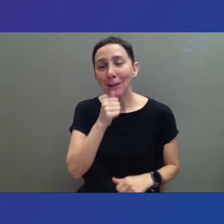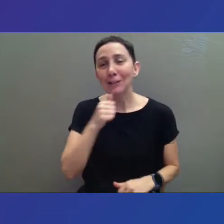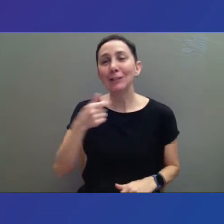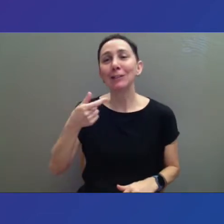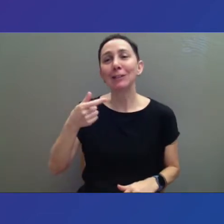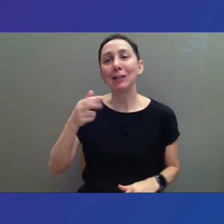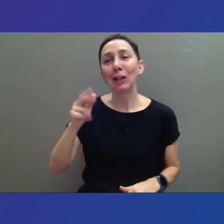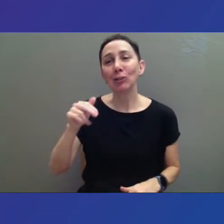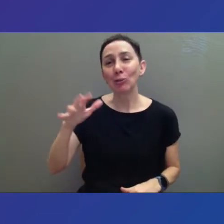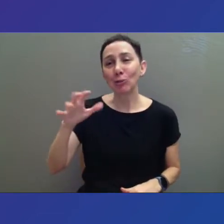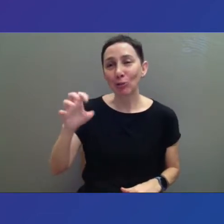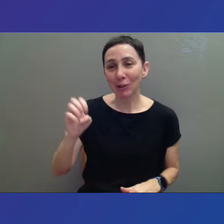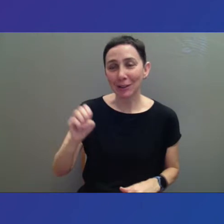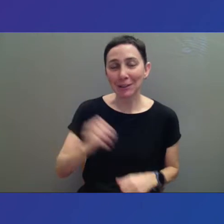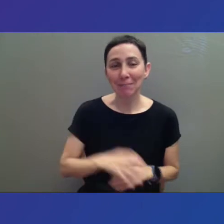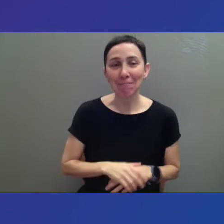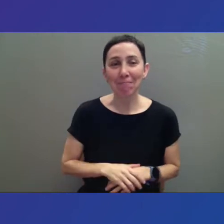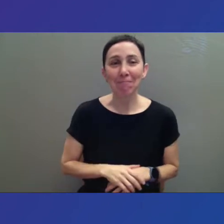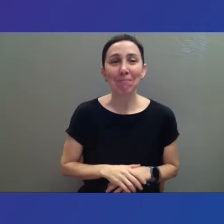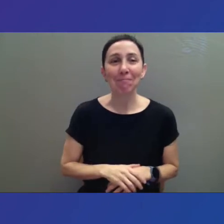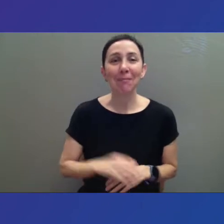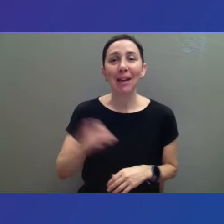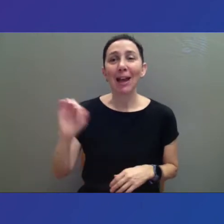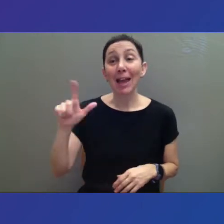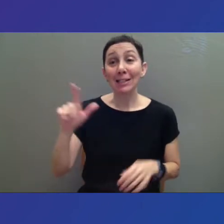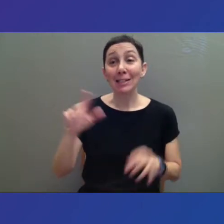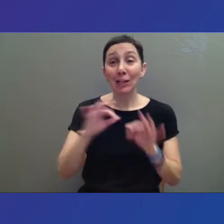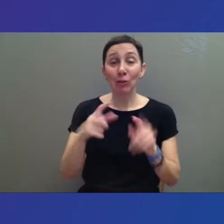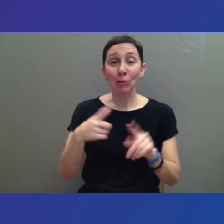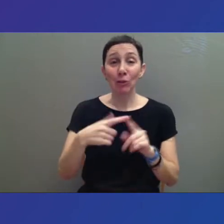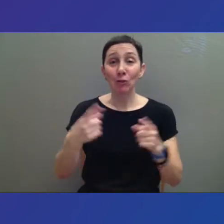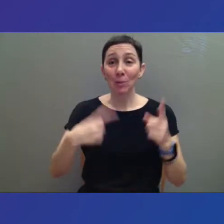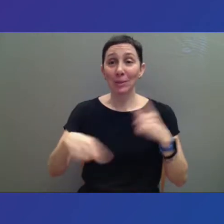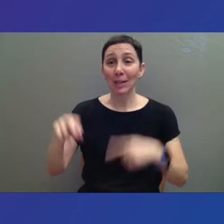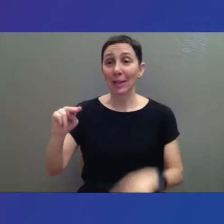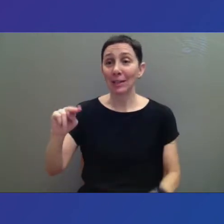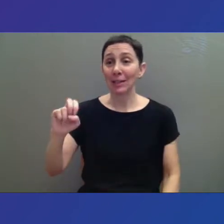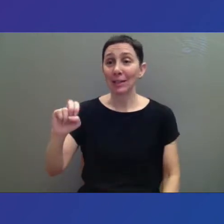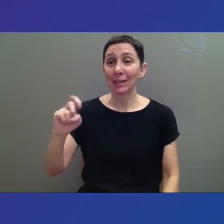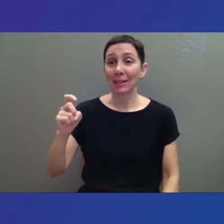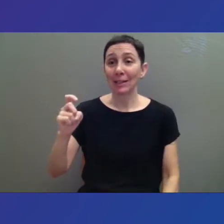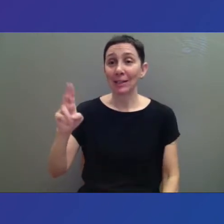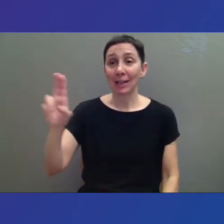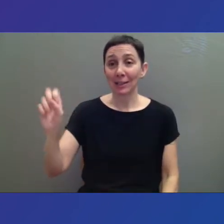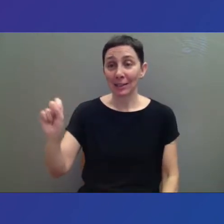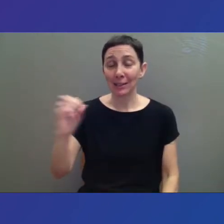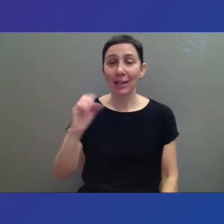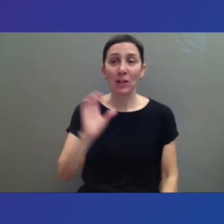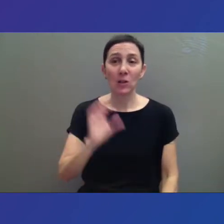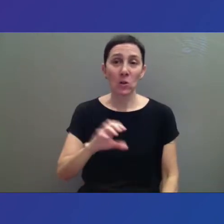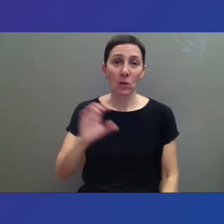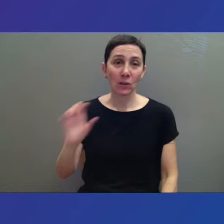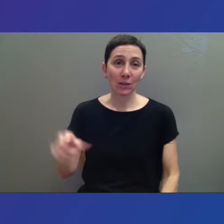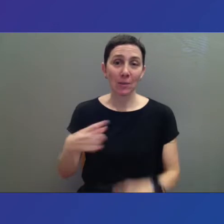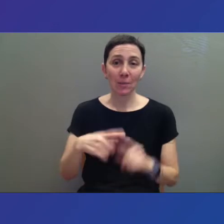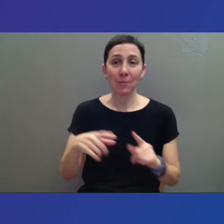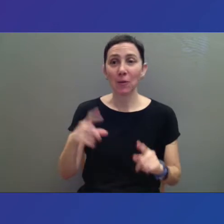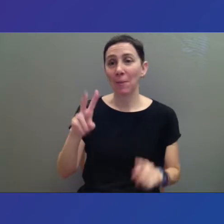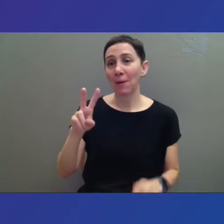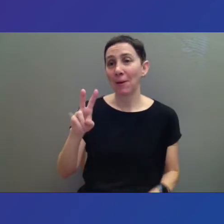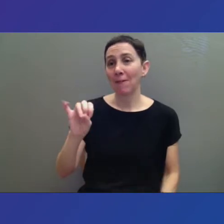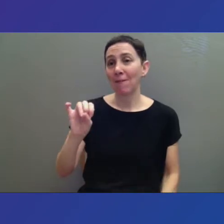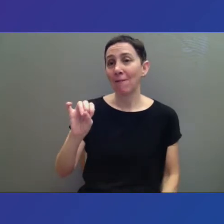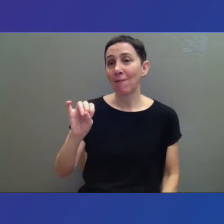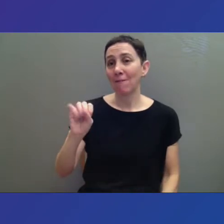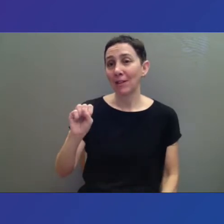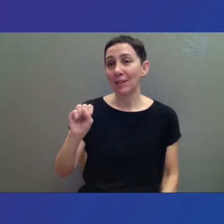Second, ASL interpreters from SignNexus and closed captioning services provided by the Viscardi Center